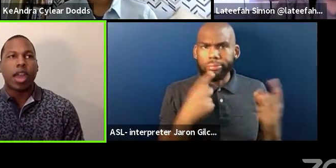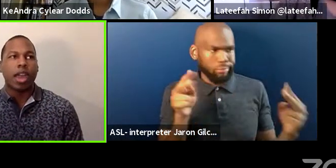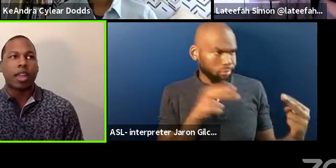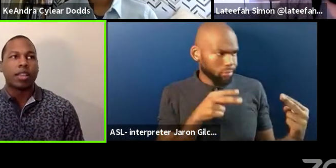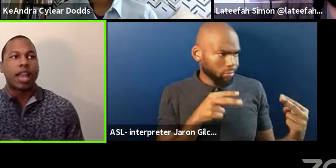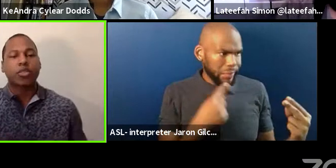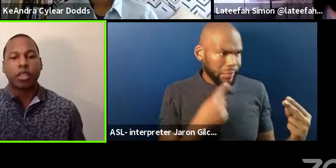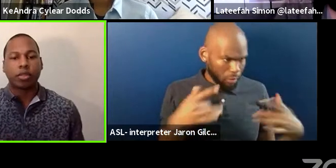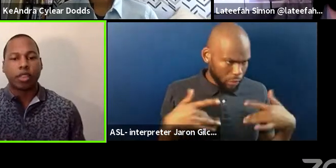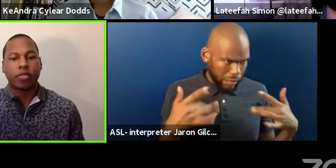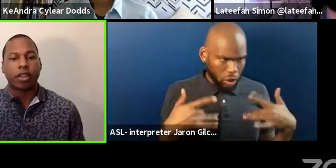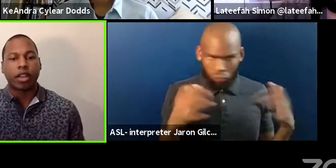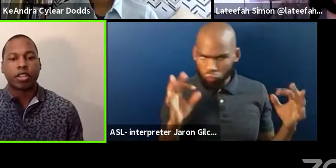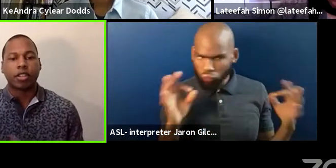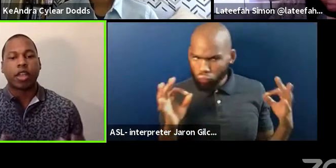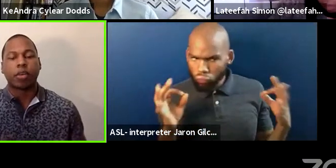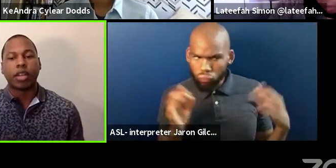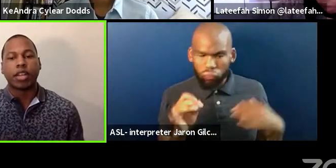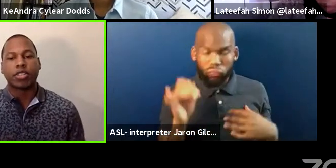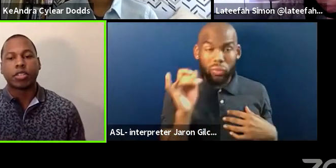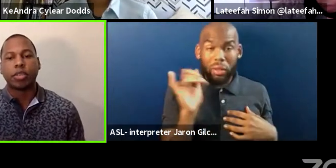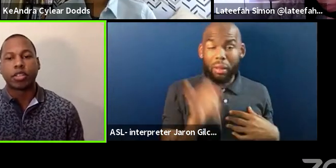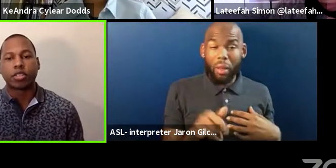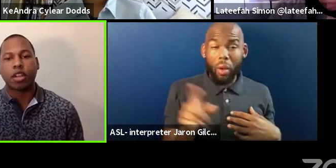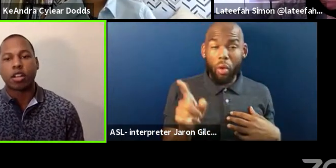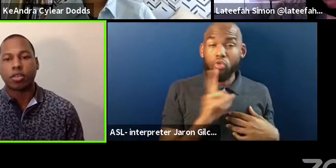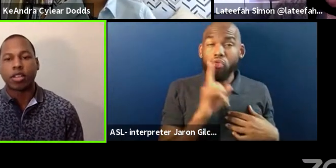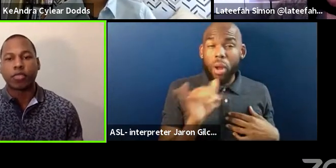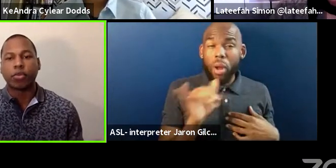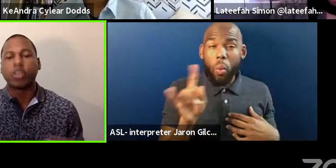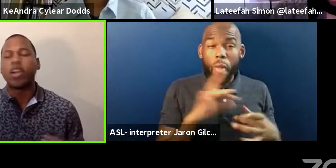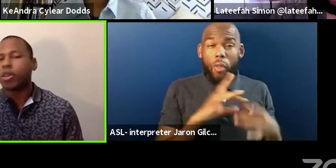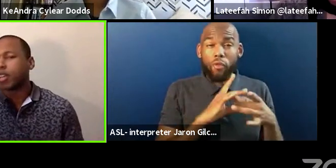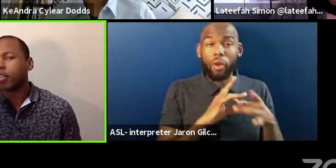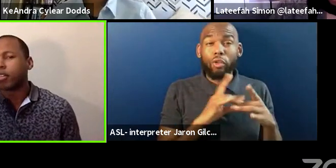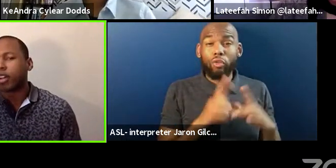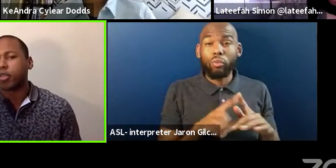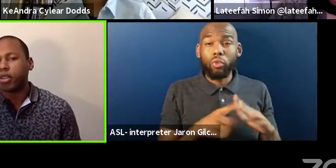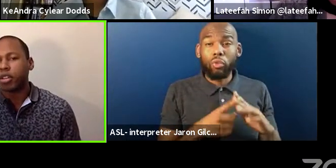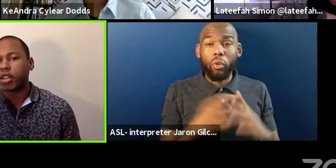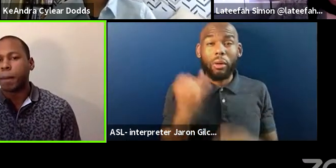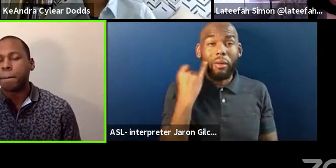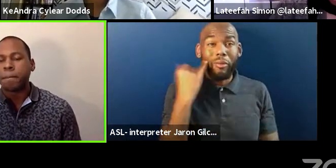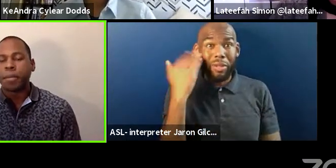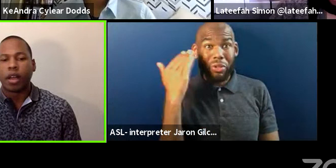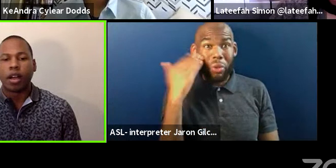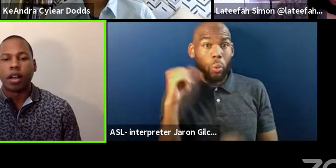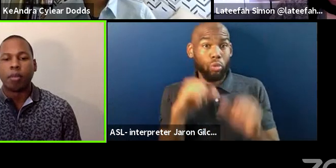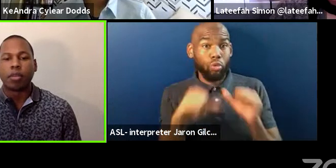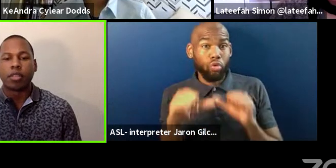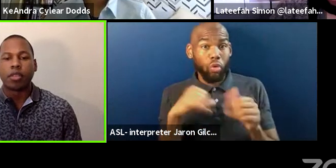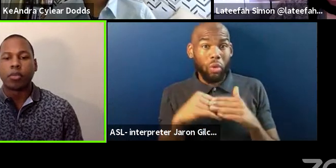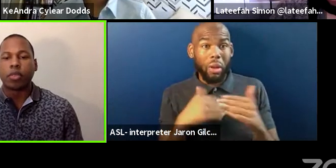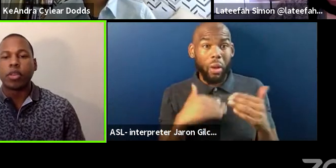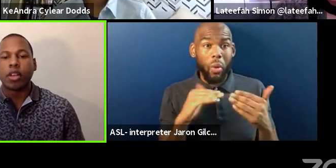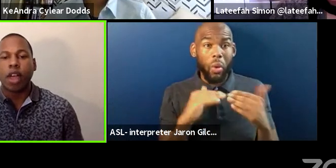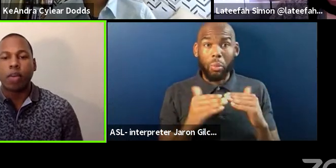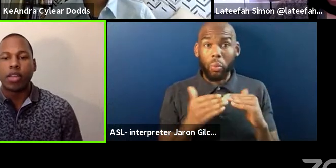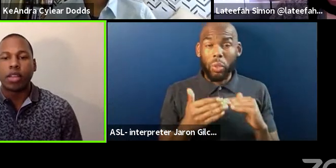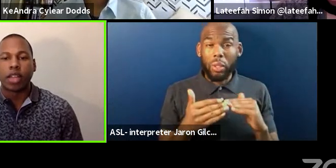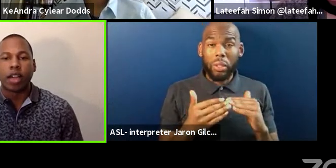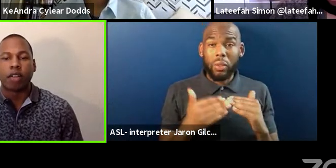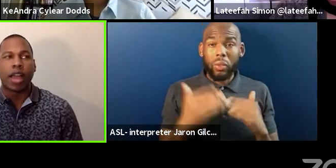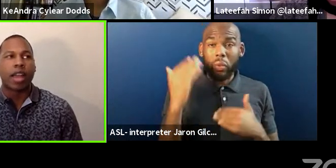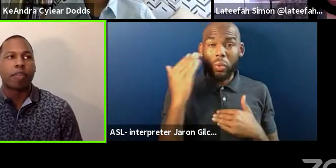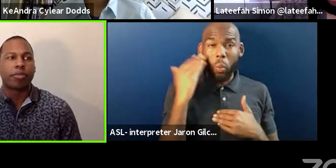me. And that's really where the foundation of that relationship building starts, because if we know each other in our community, then we know how